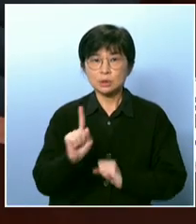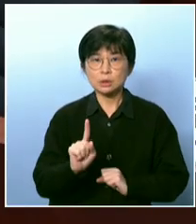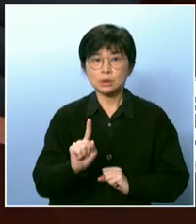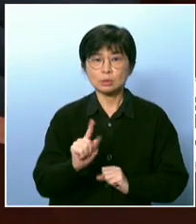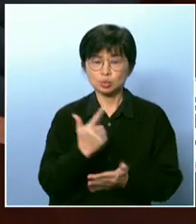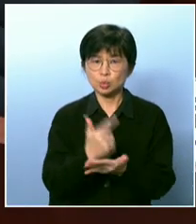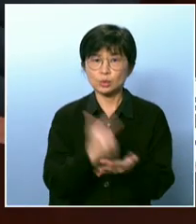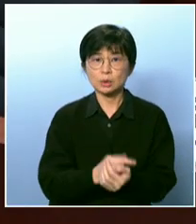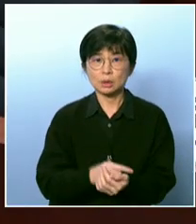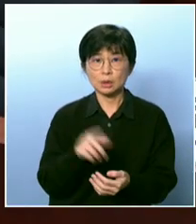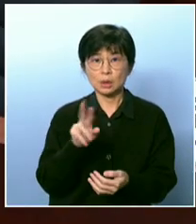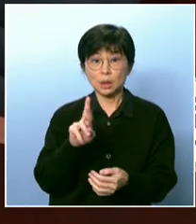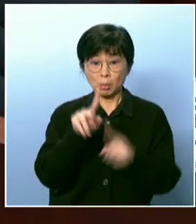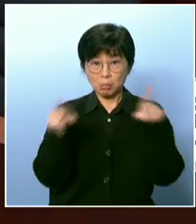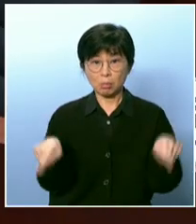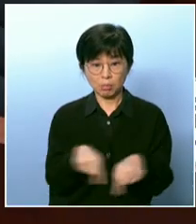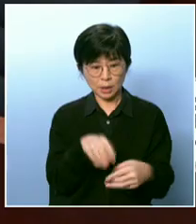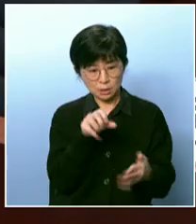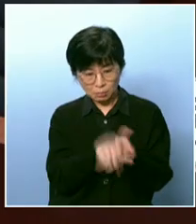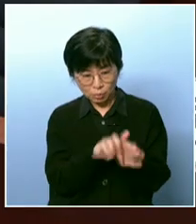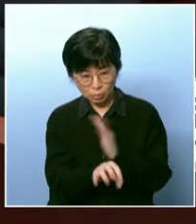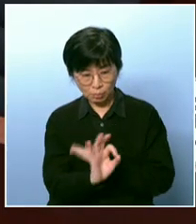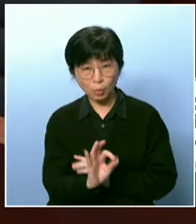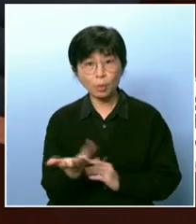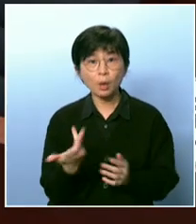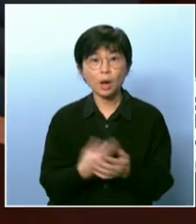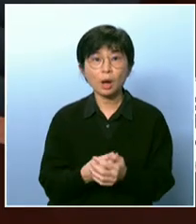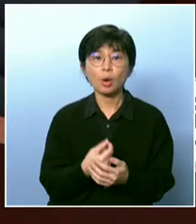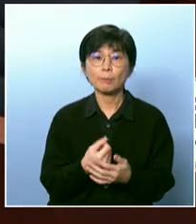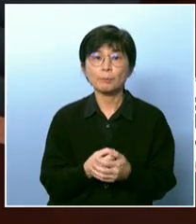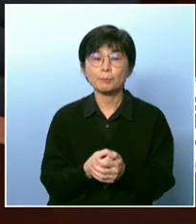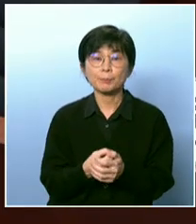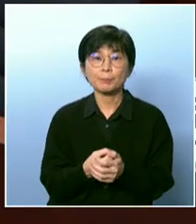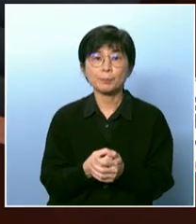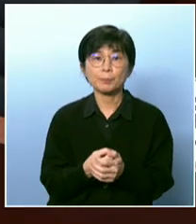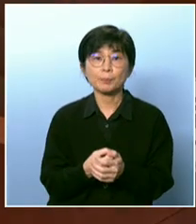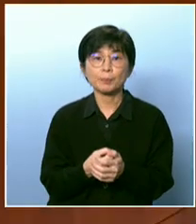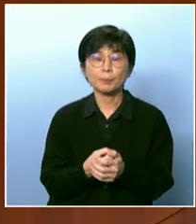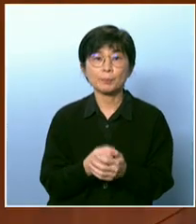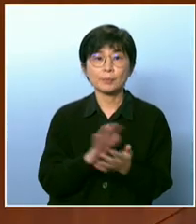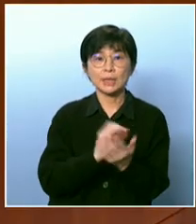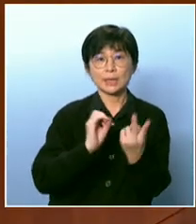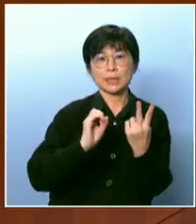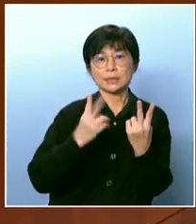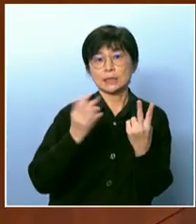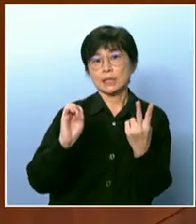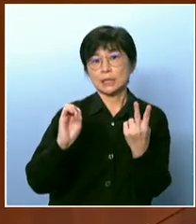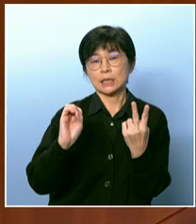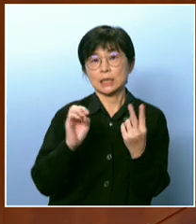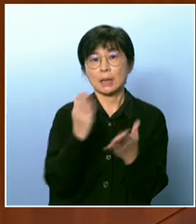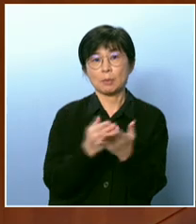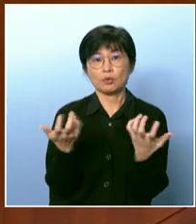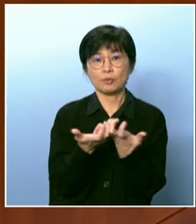we really need to facilitate their life planning. It is not covered in the paper, which is why I